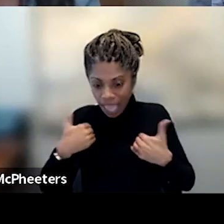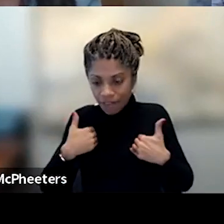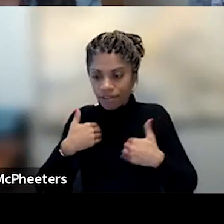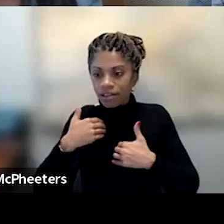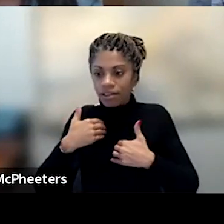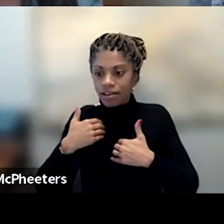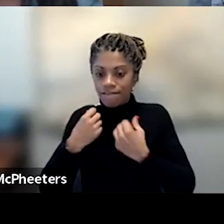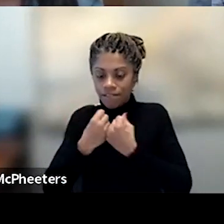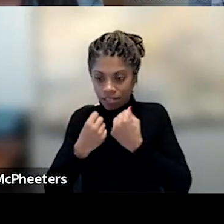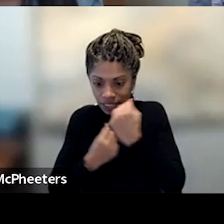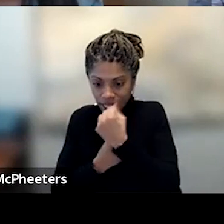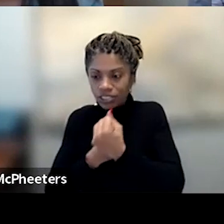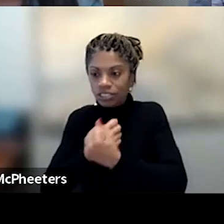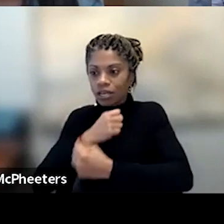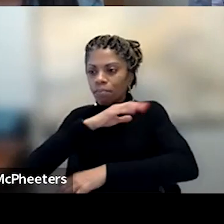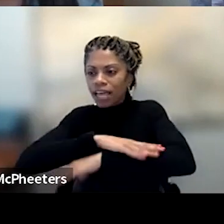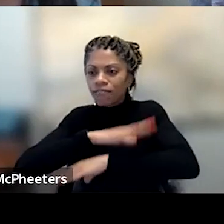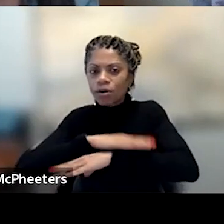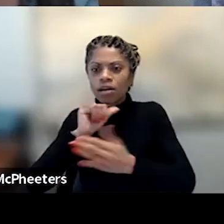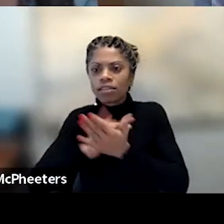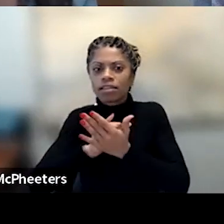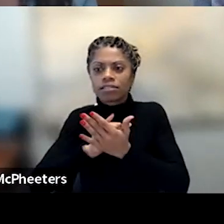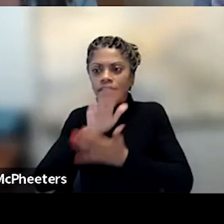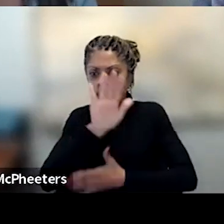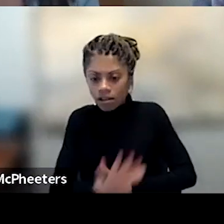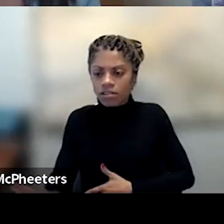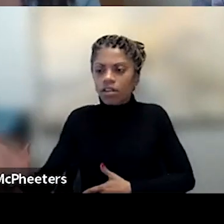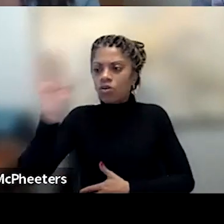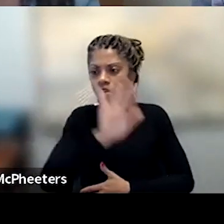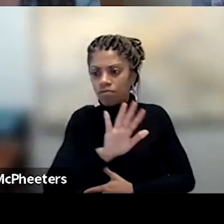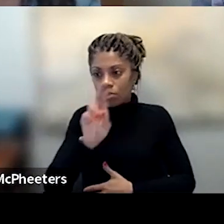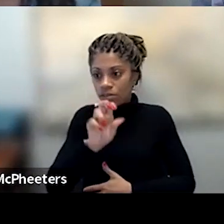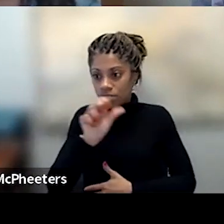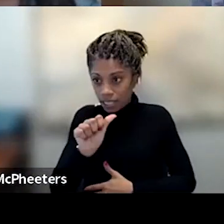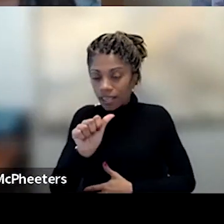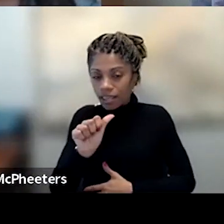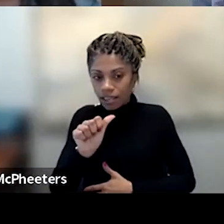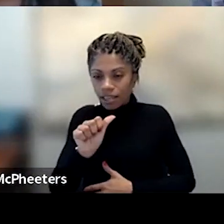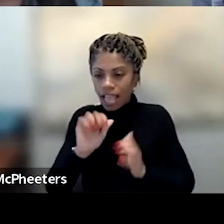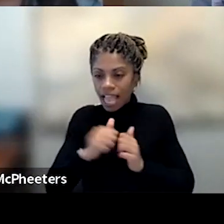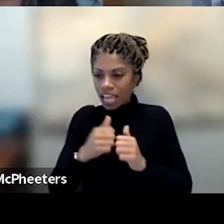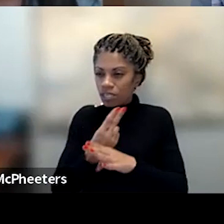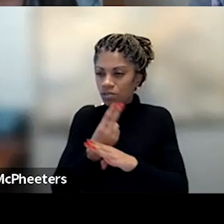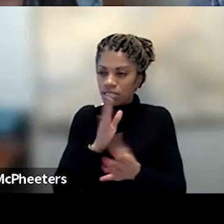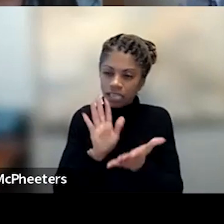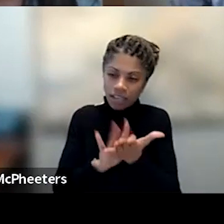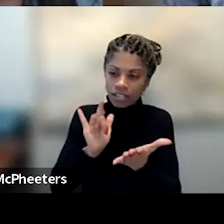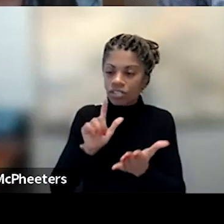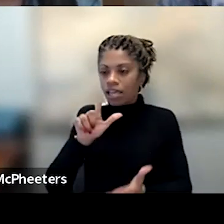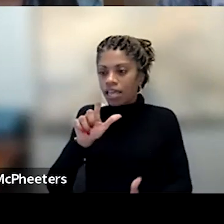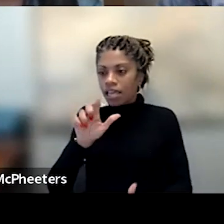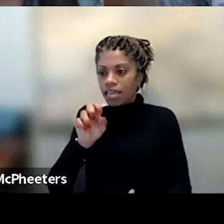do we use that platform to talk about these issues? Similarly, our president and CEO, Rip Rapson, he will talk